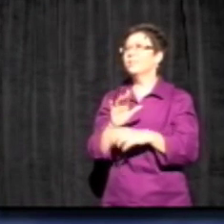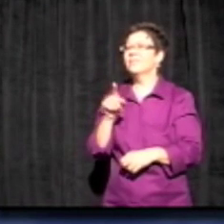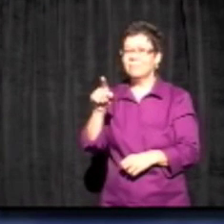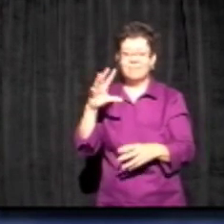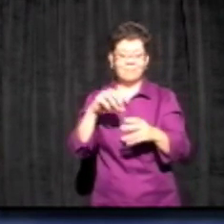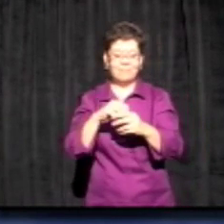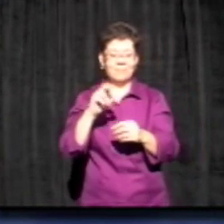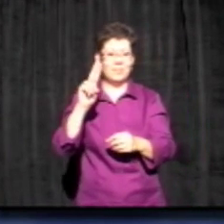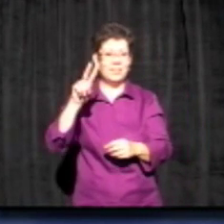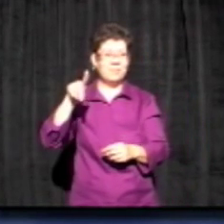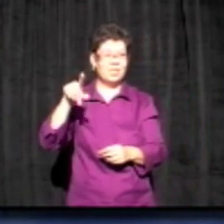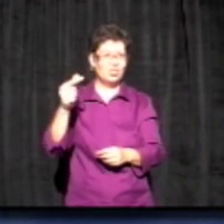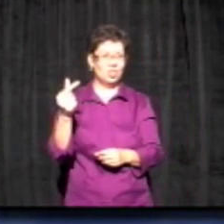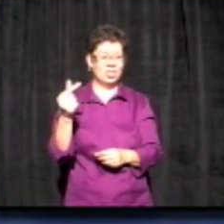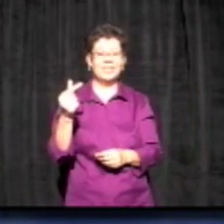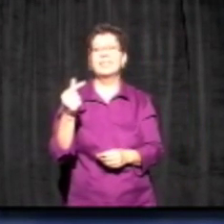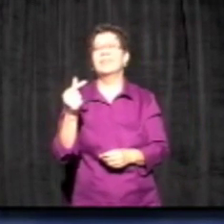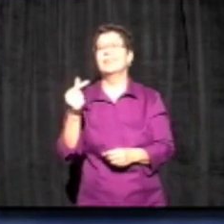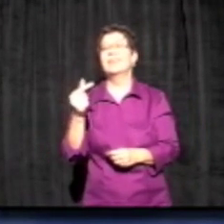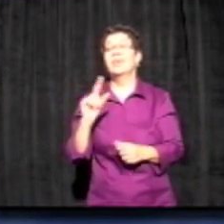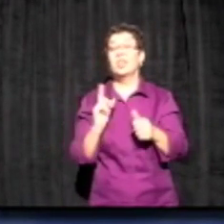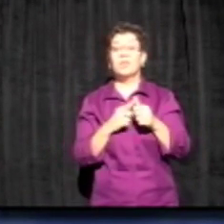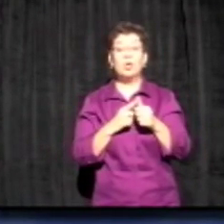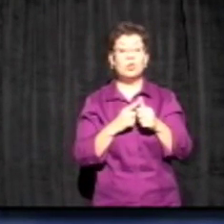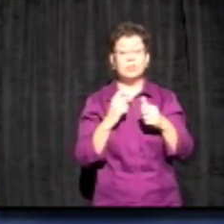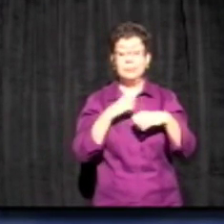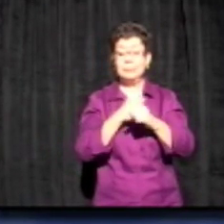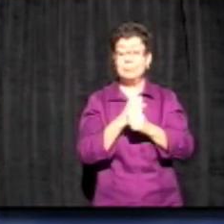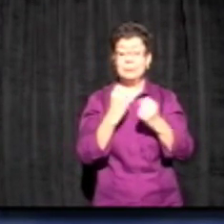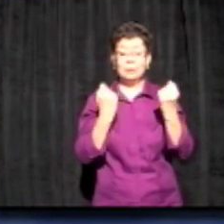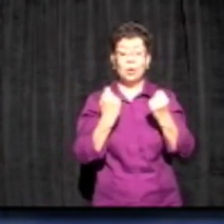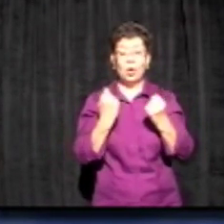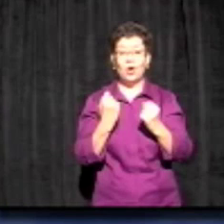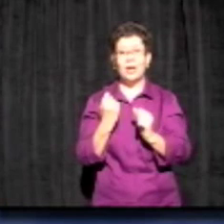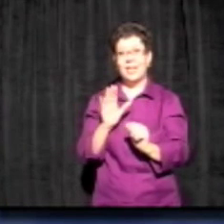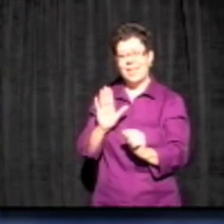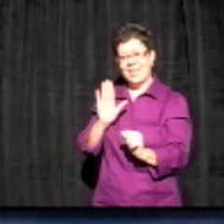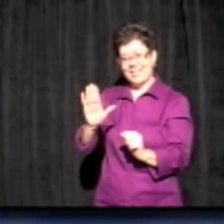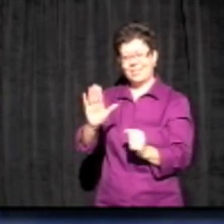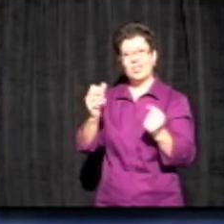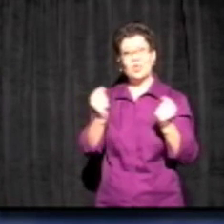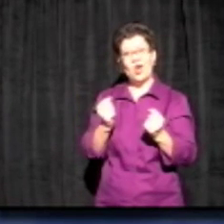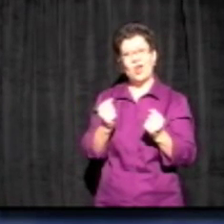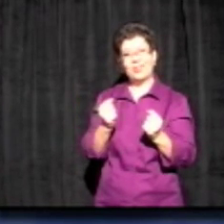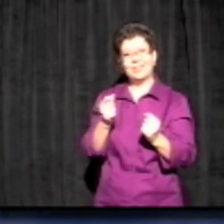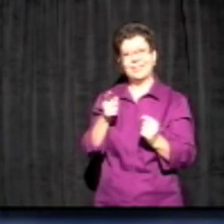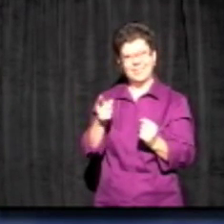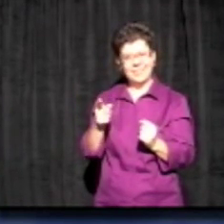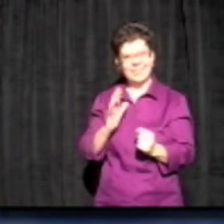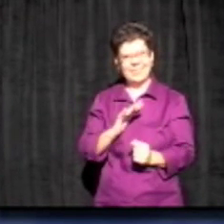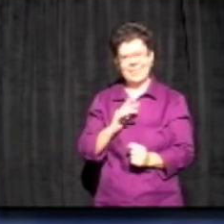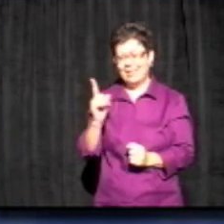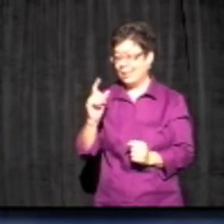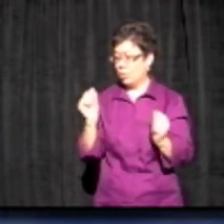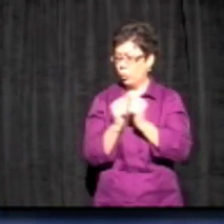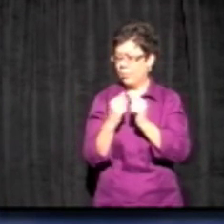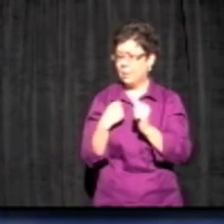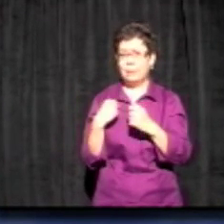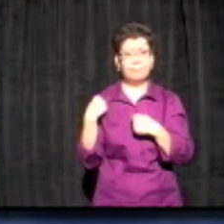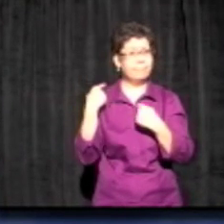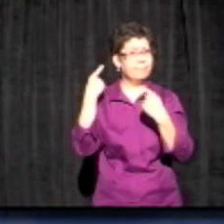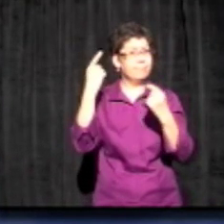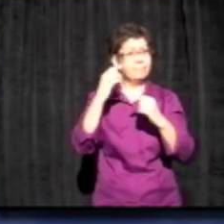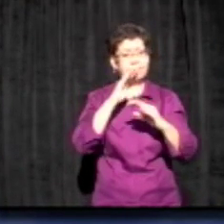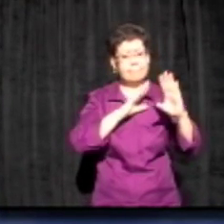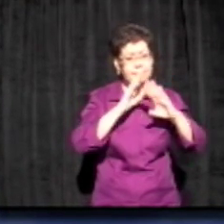with VPG that the first production vehicle would be his. He sat with me through the ups and downs and the twists